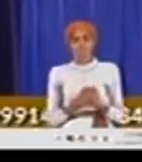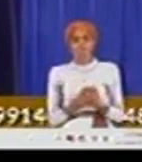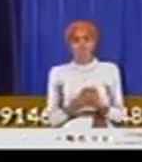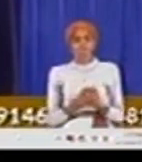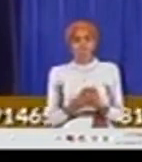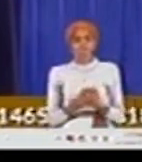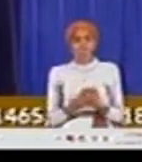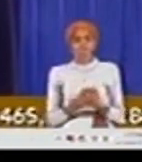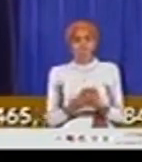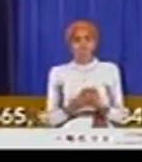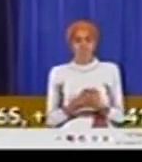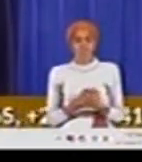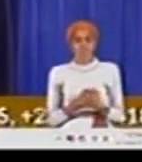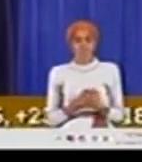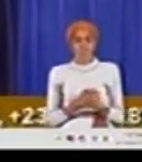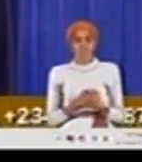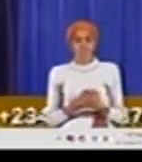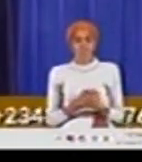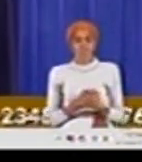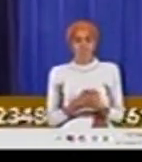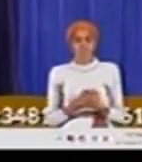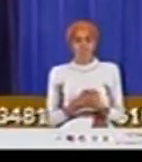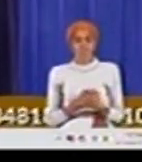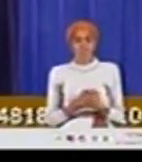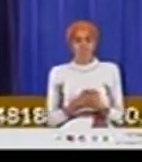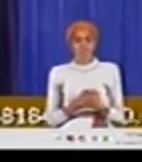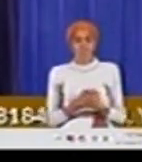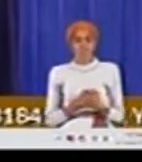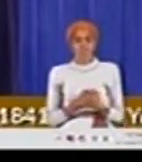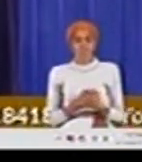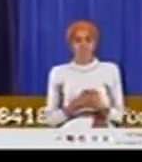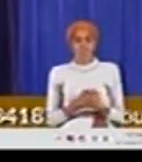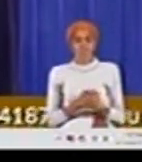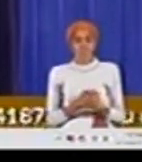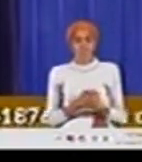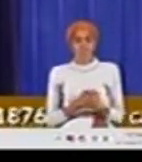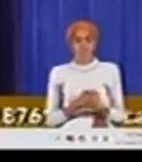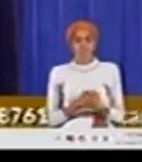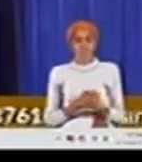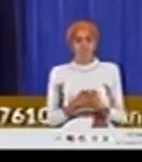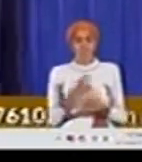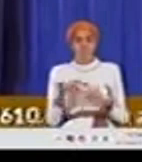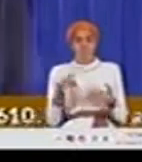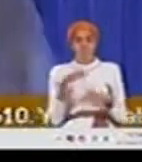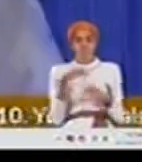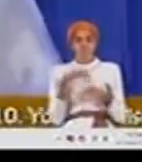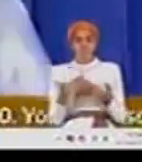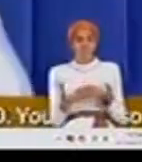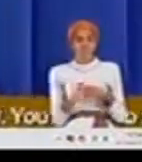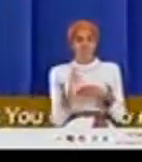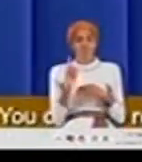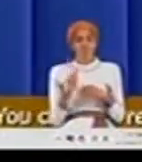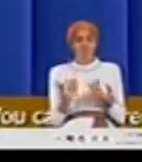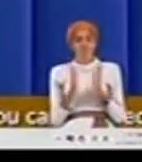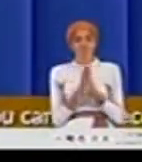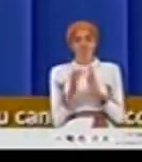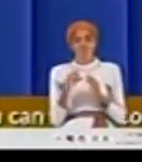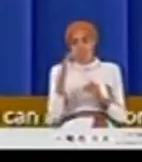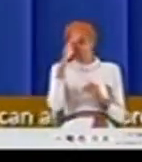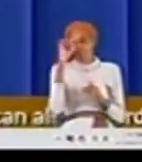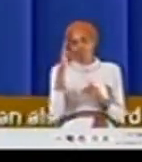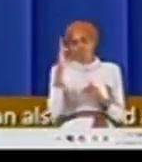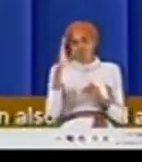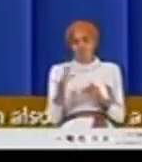God prayer of of the man of God yesterday she received a miracle let's hear from her praise the Lord